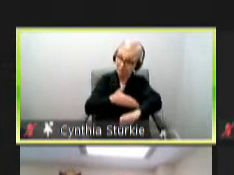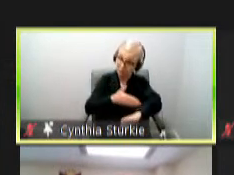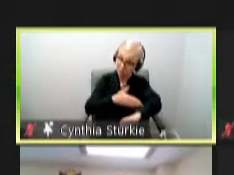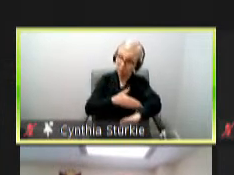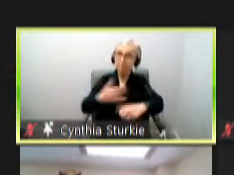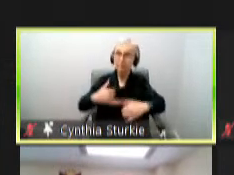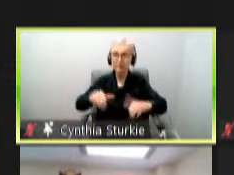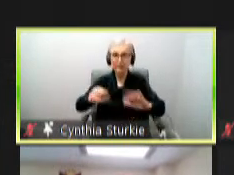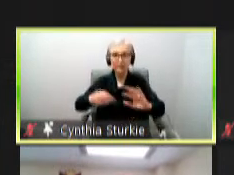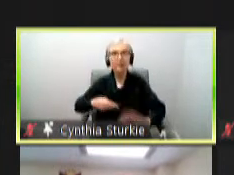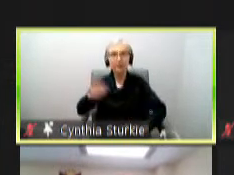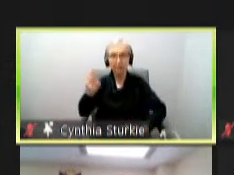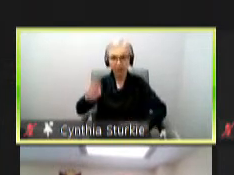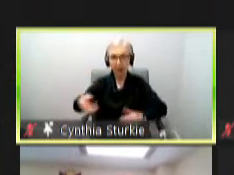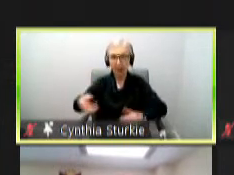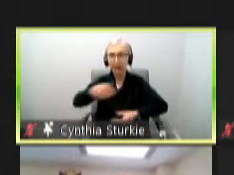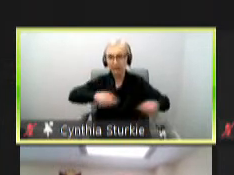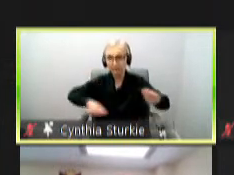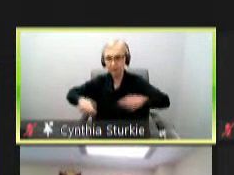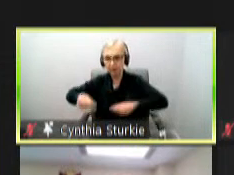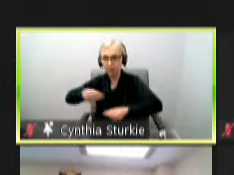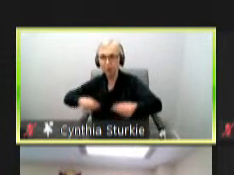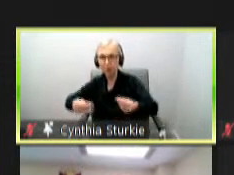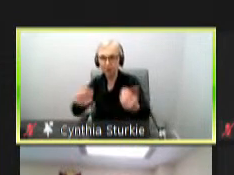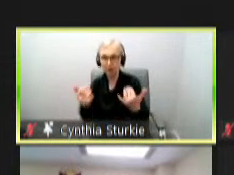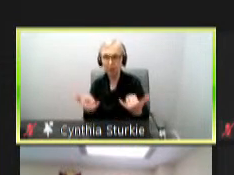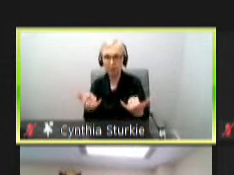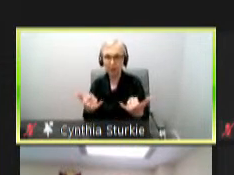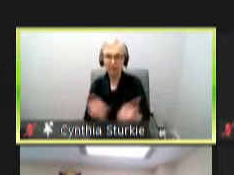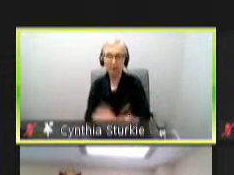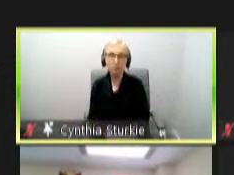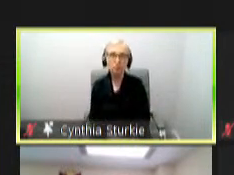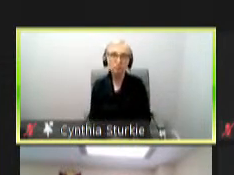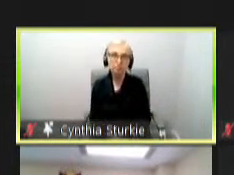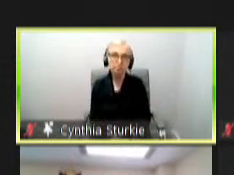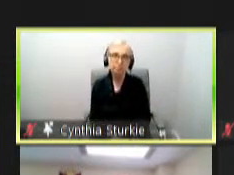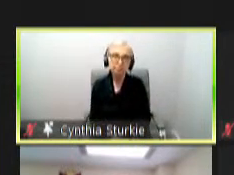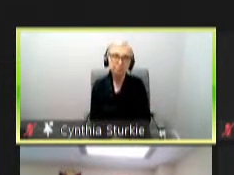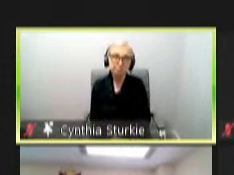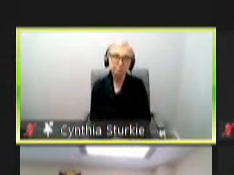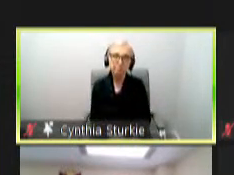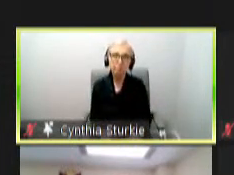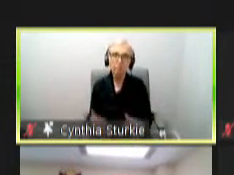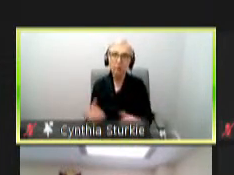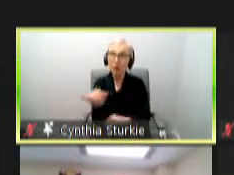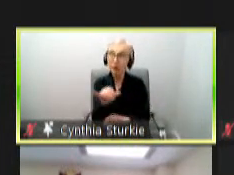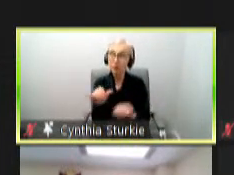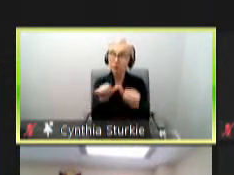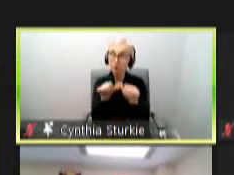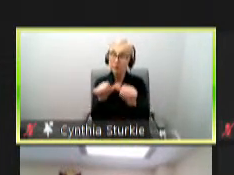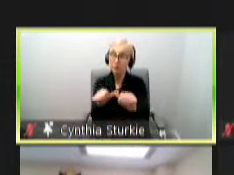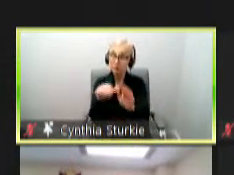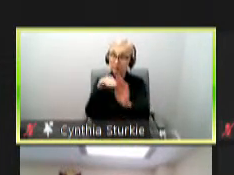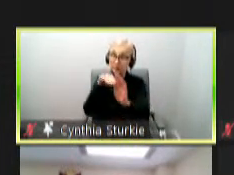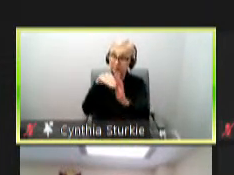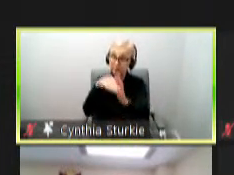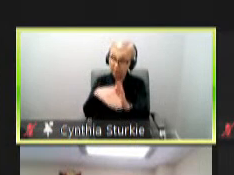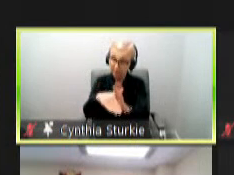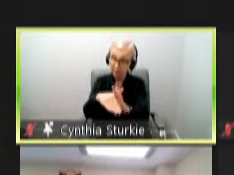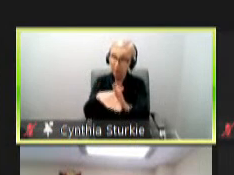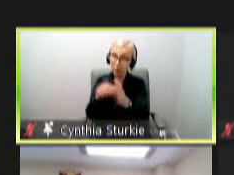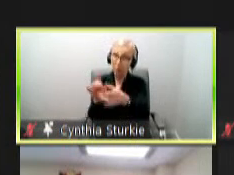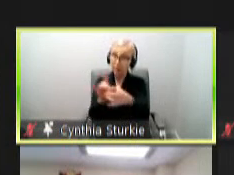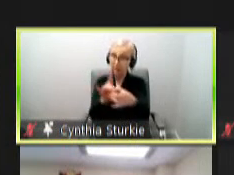COVID-19 that is circulating in our community right now. Next slide, please. We do also continue to see the downward trajectory when it comes